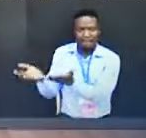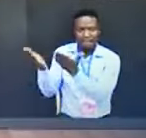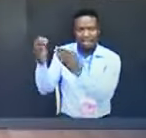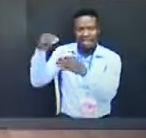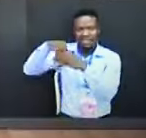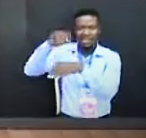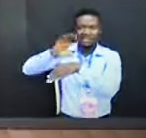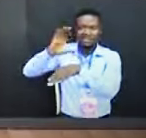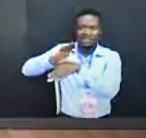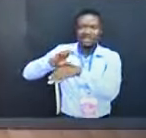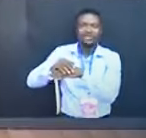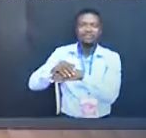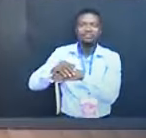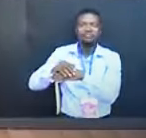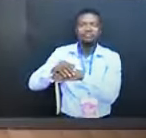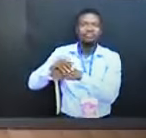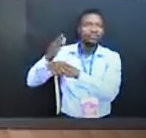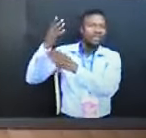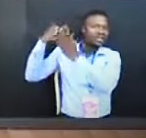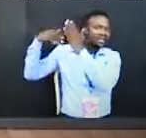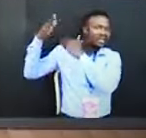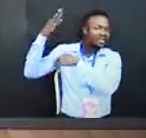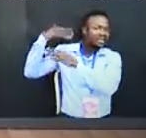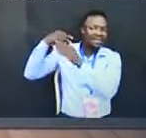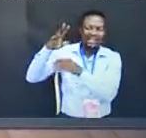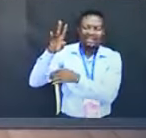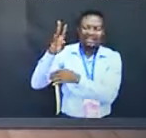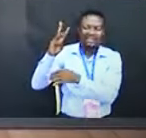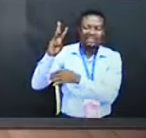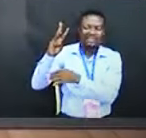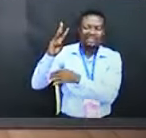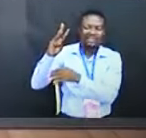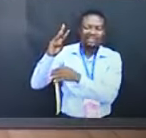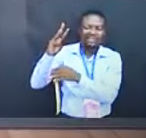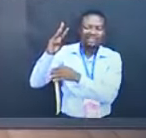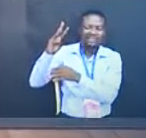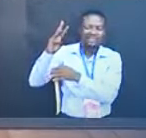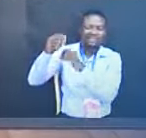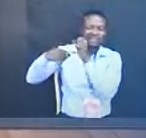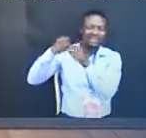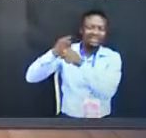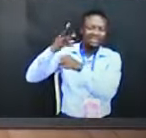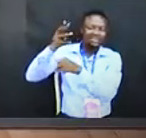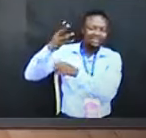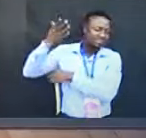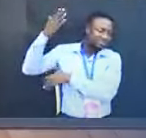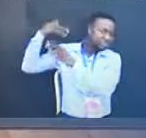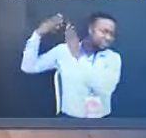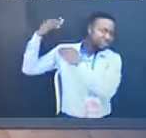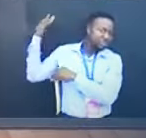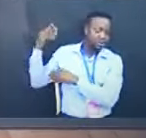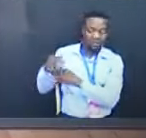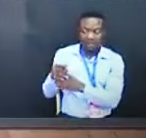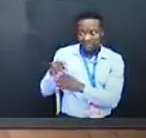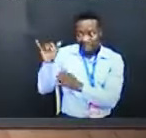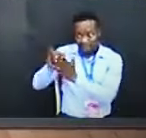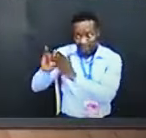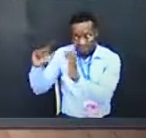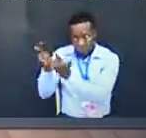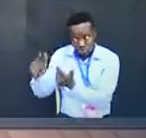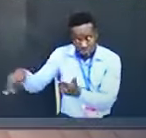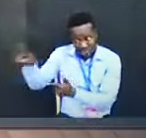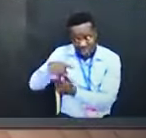of England in the late 16th century. They believed the Church of England was